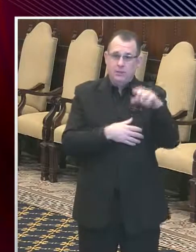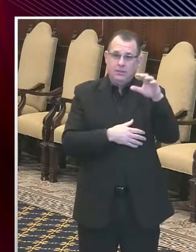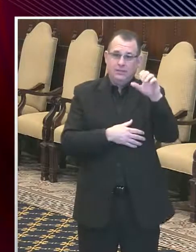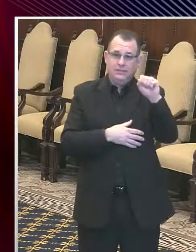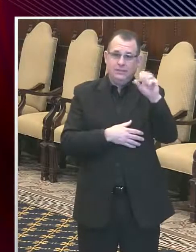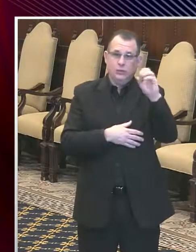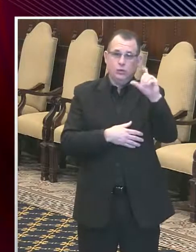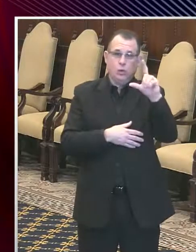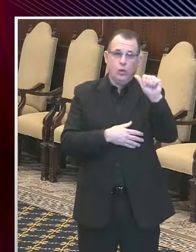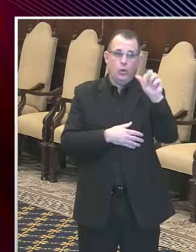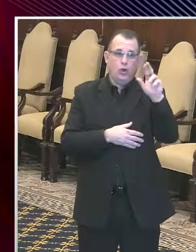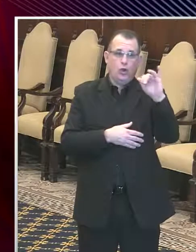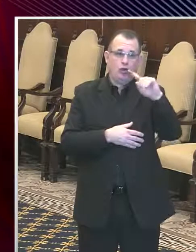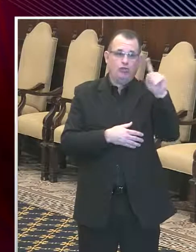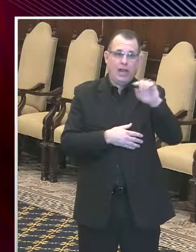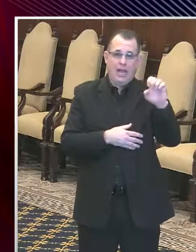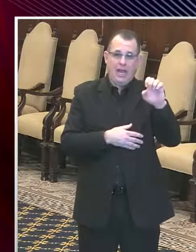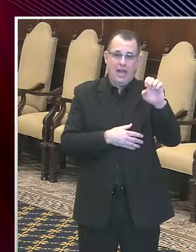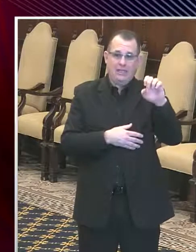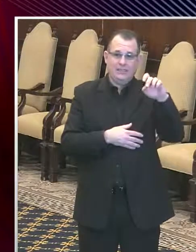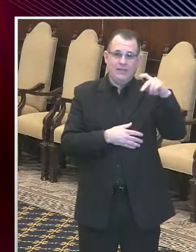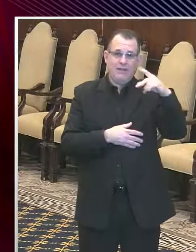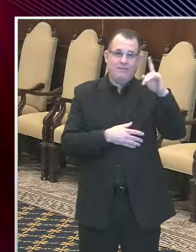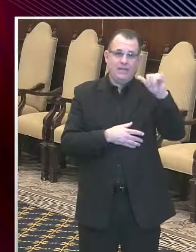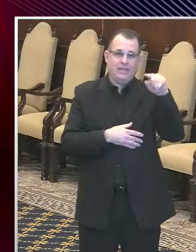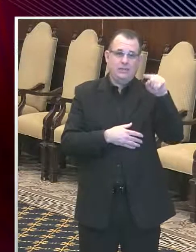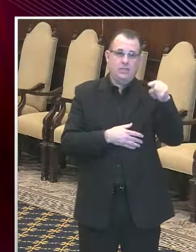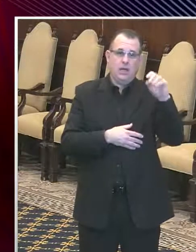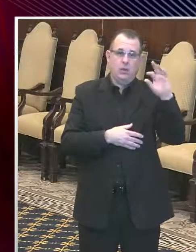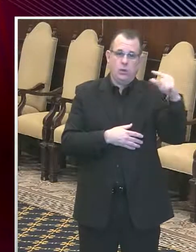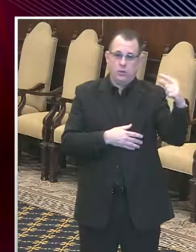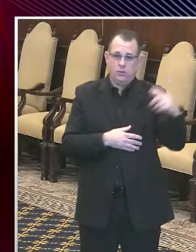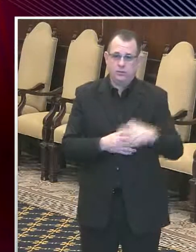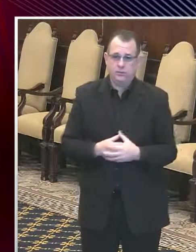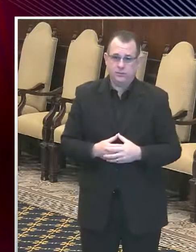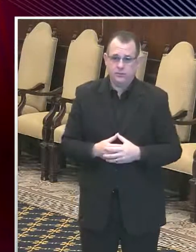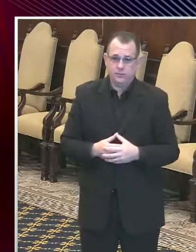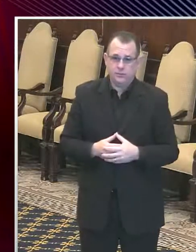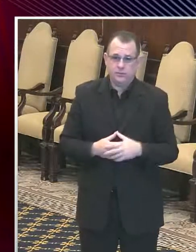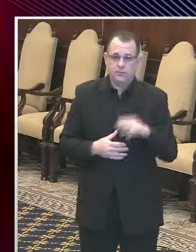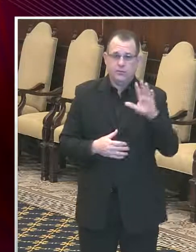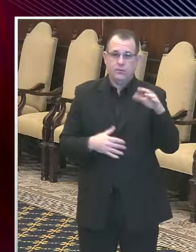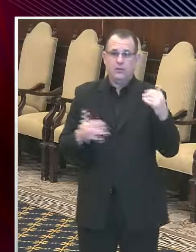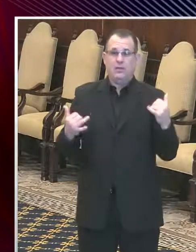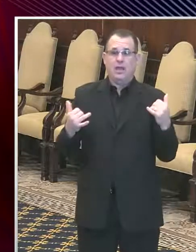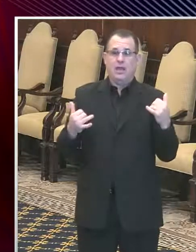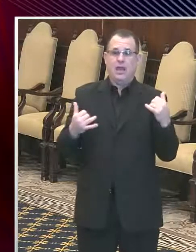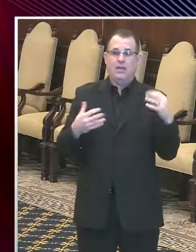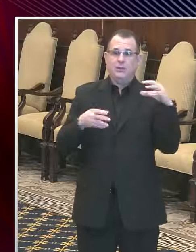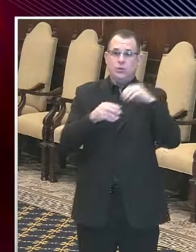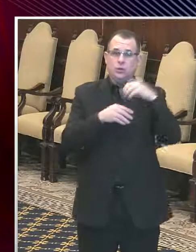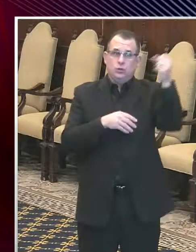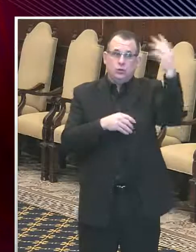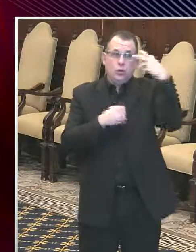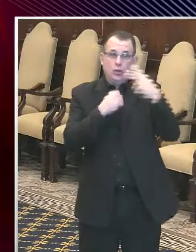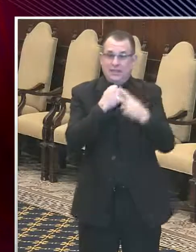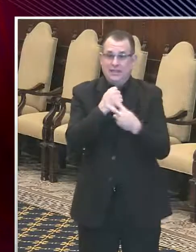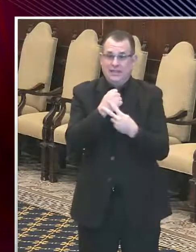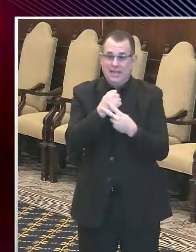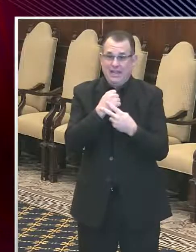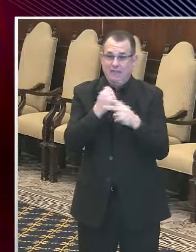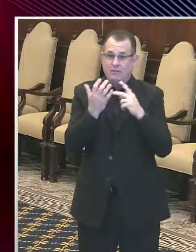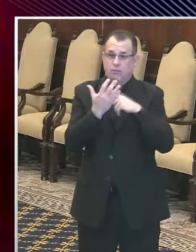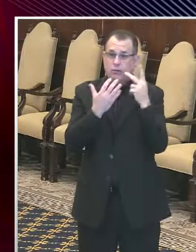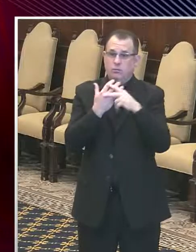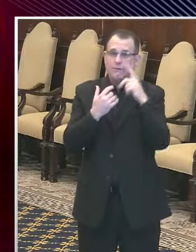solarizedphilly.org. That's solarizedphilly.org. Solarized Philly now includes a solar savings grant program for low and moderate